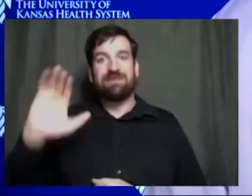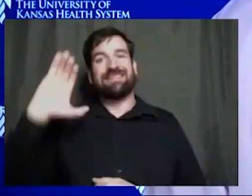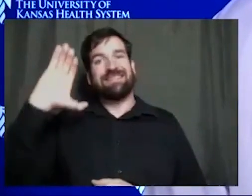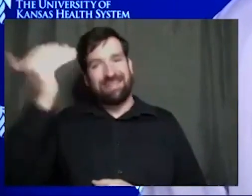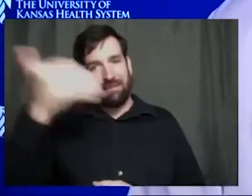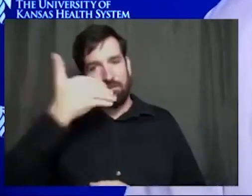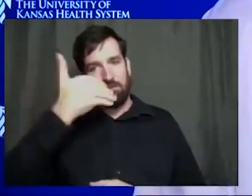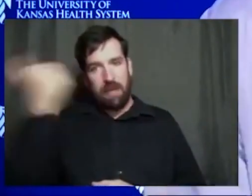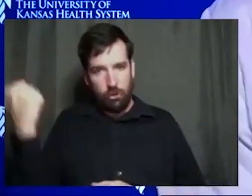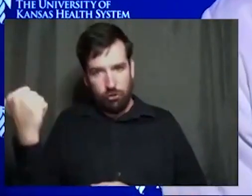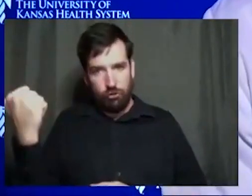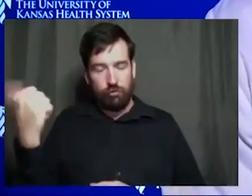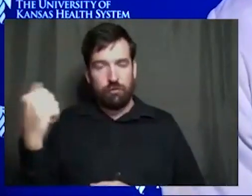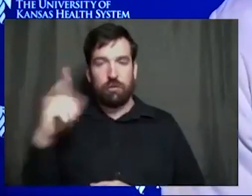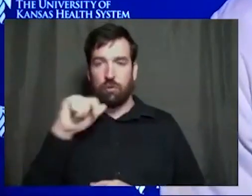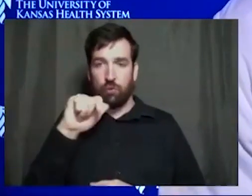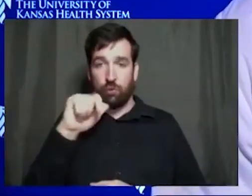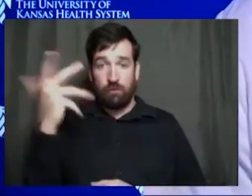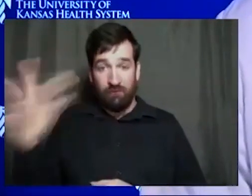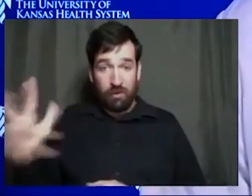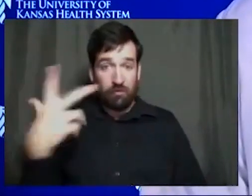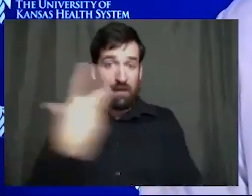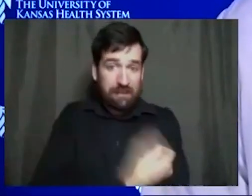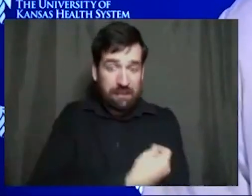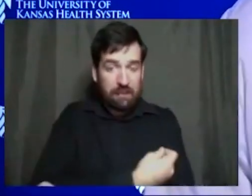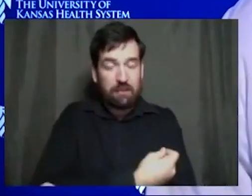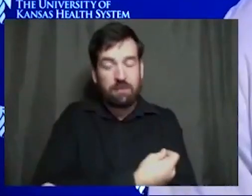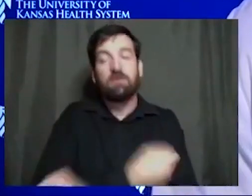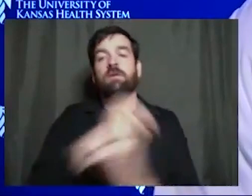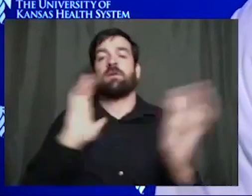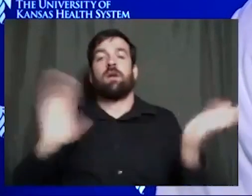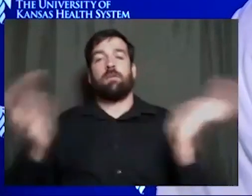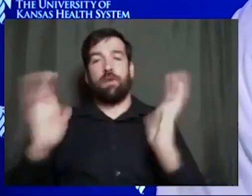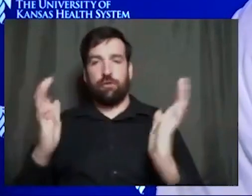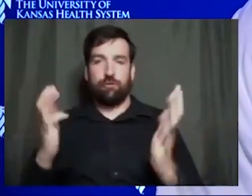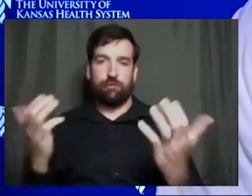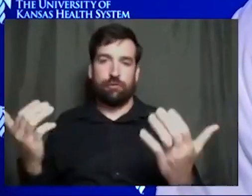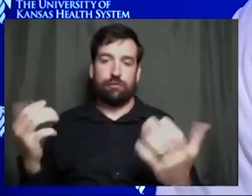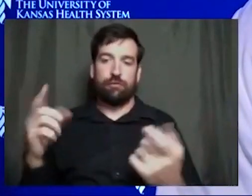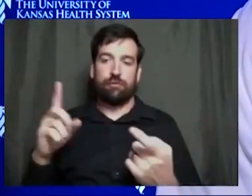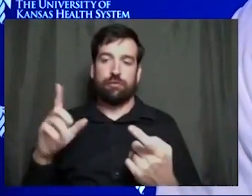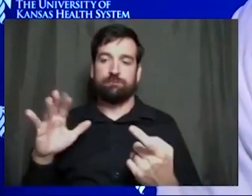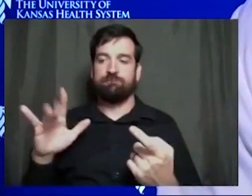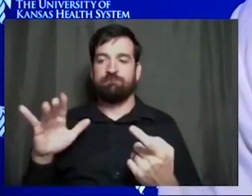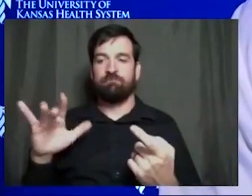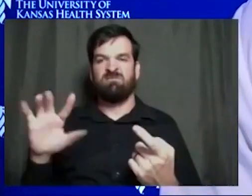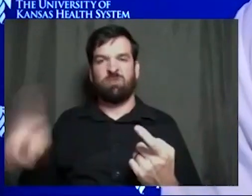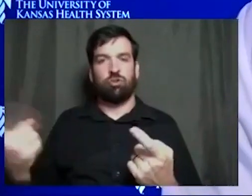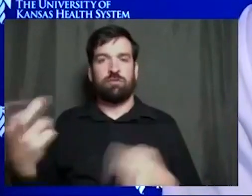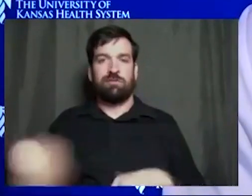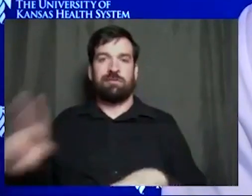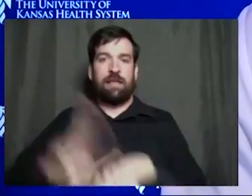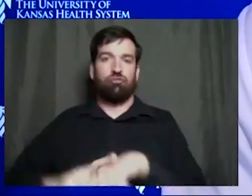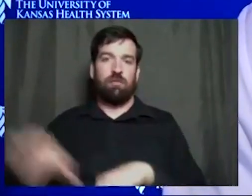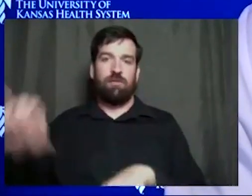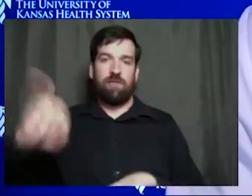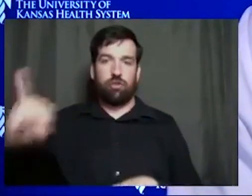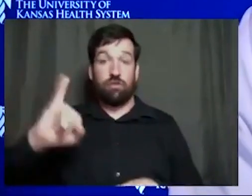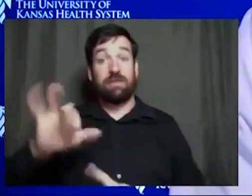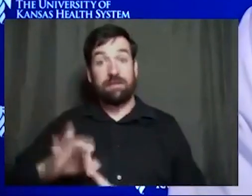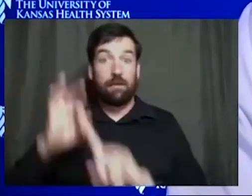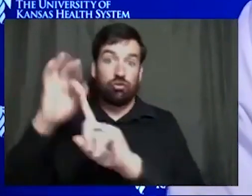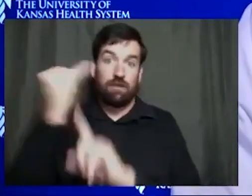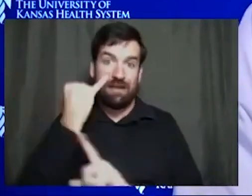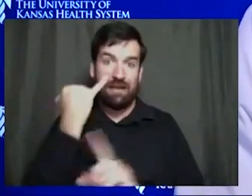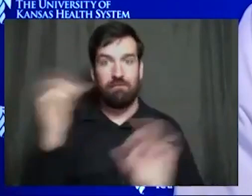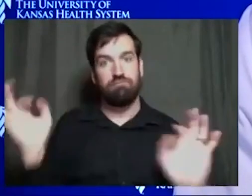received vaccine versus those people that have received or just had the natural infection, especially if it was very mild